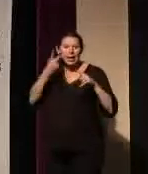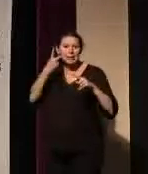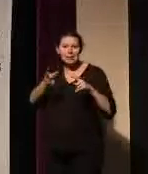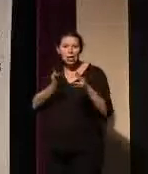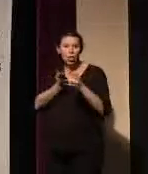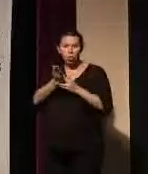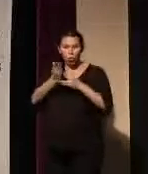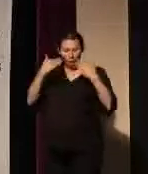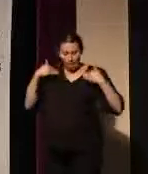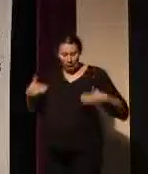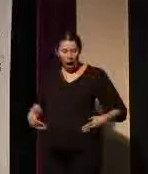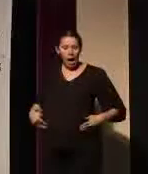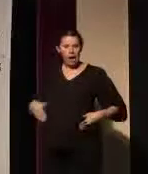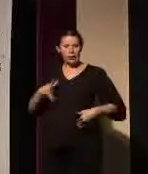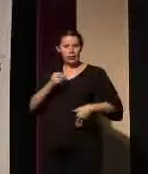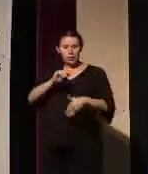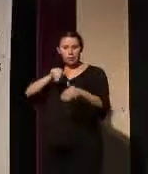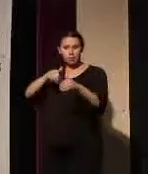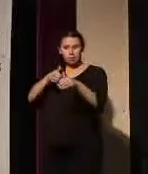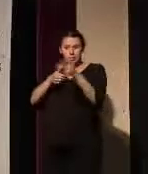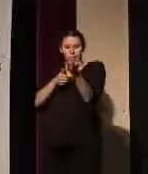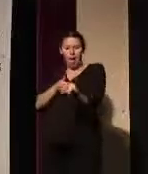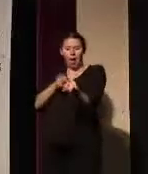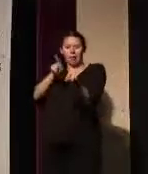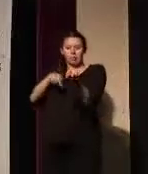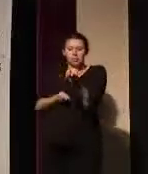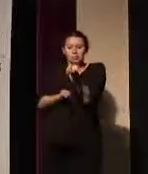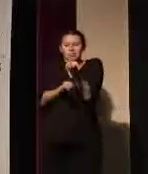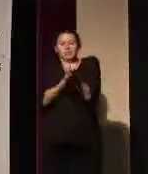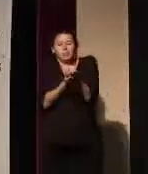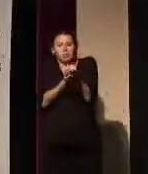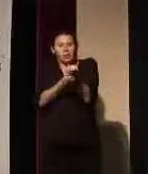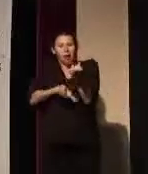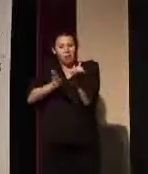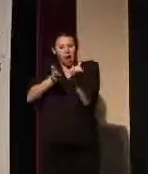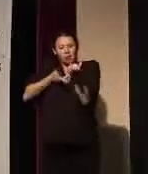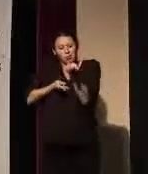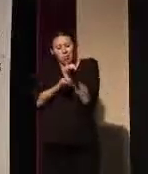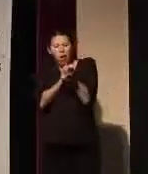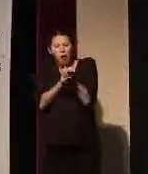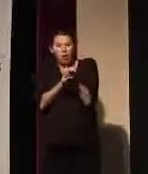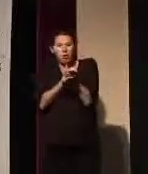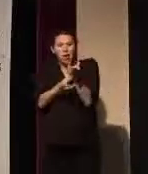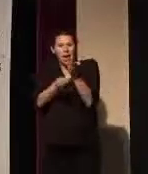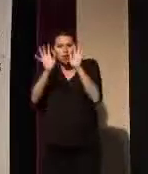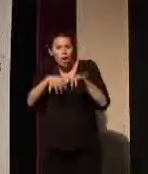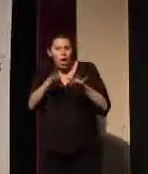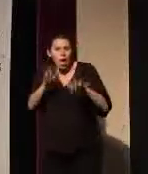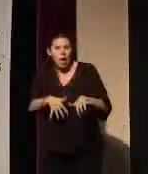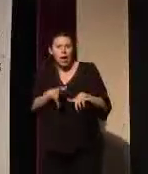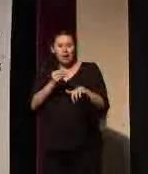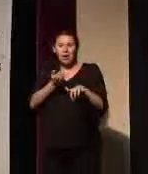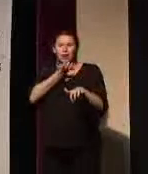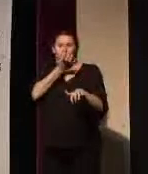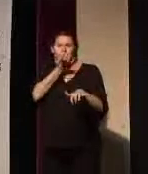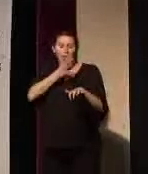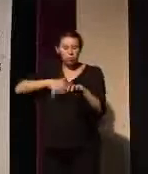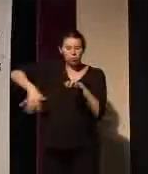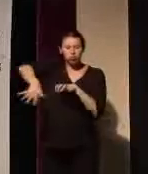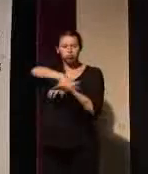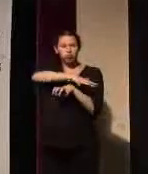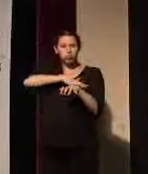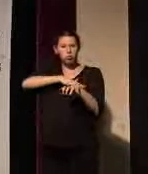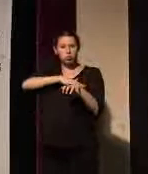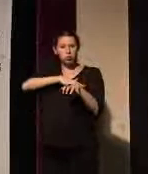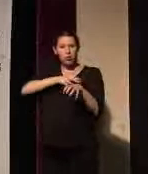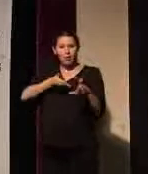body. When you add to the fact that it was a very dark night, according to all witnesses, it was raining and there was a grassy ground cover, that the